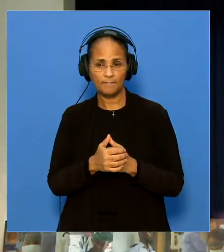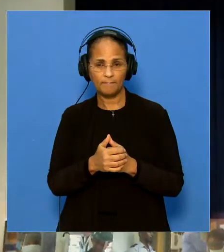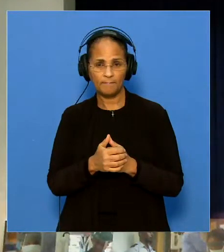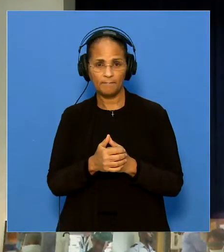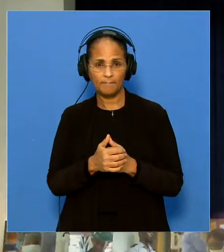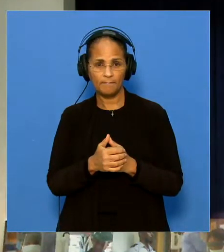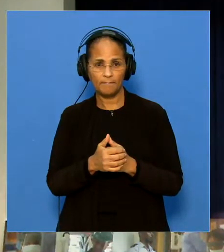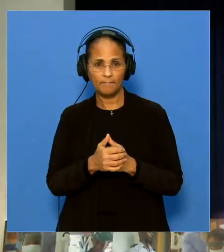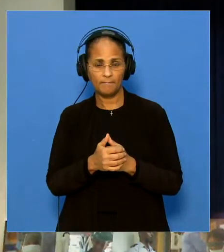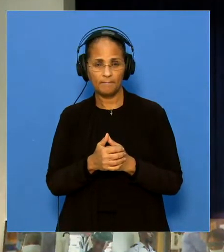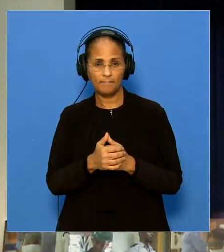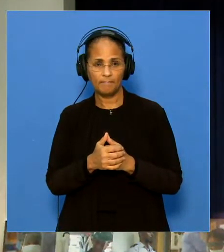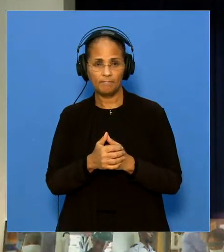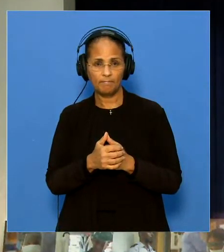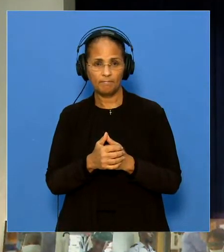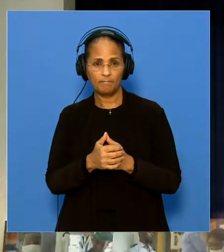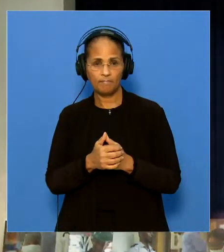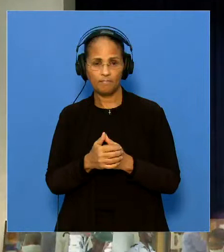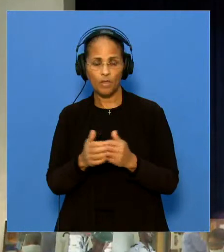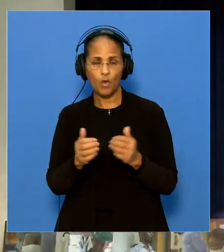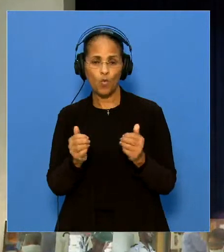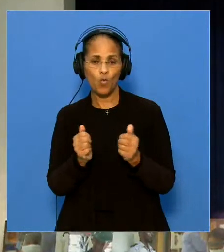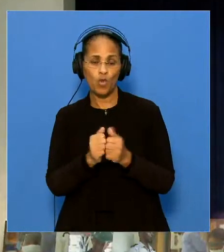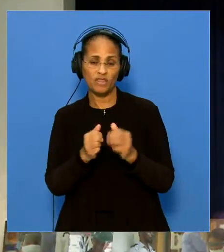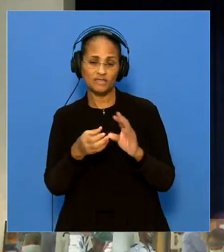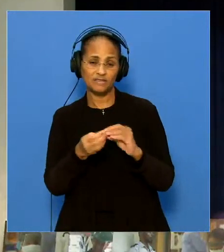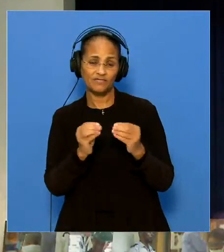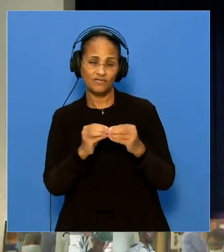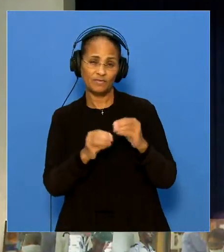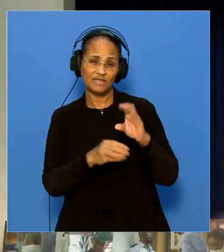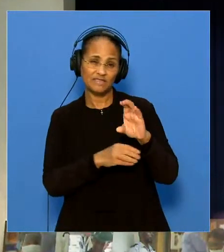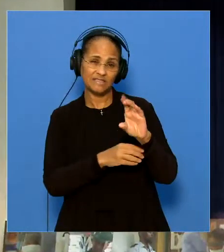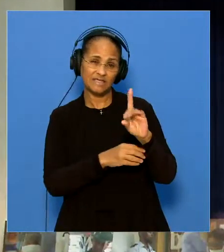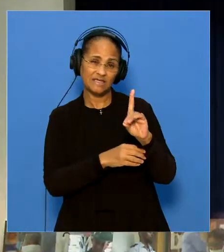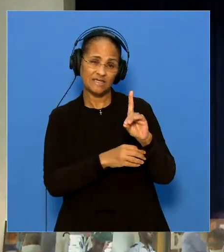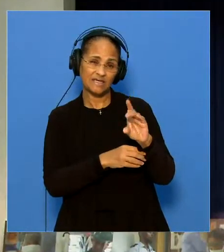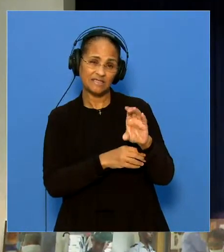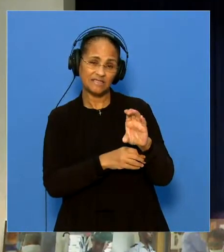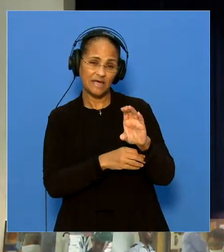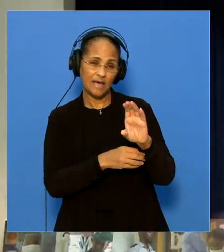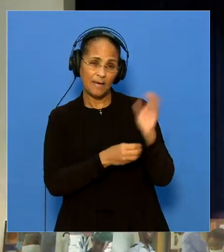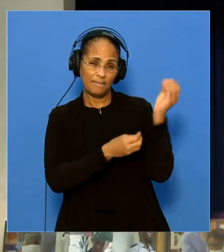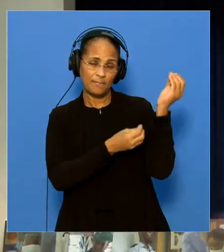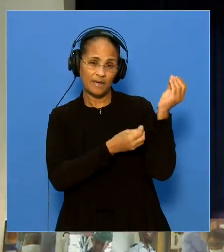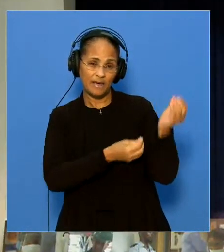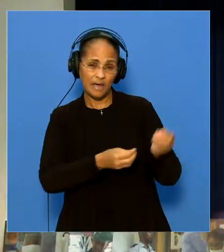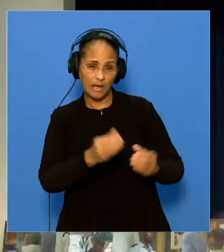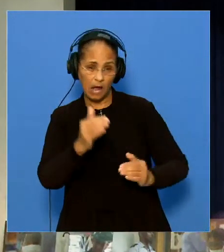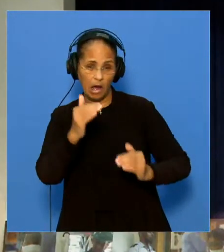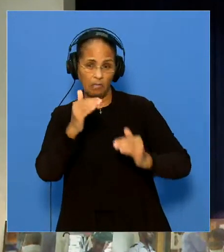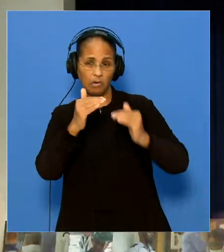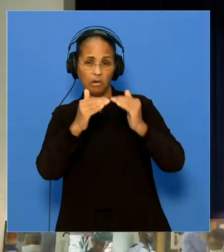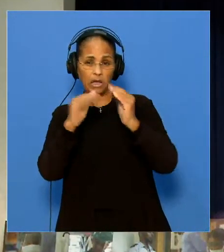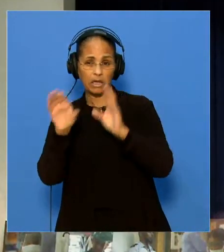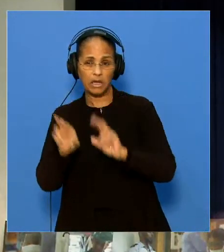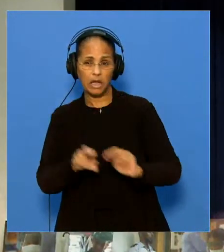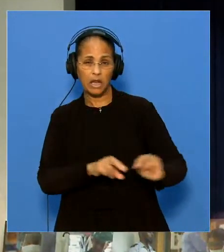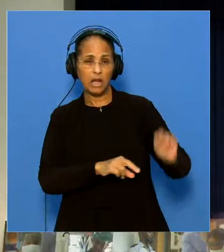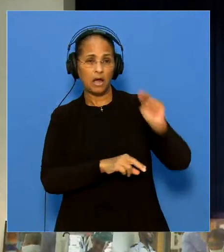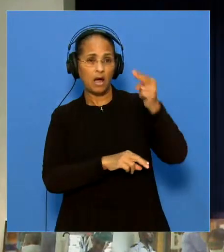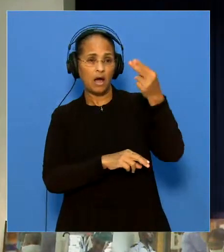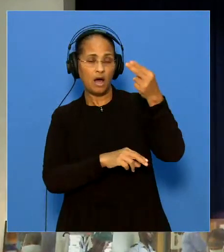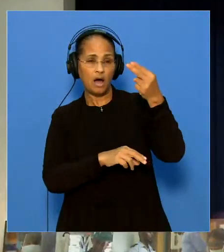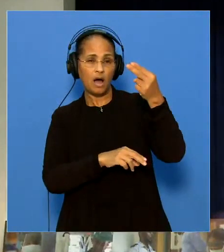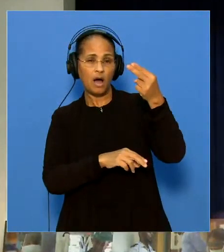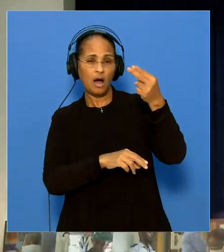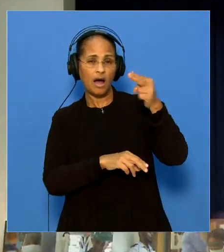With our status with the CDC being upgraded to very high risk, what impact do you think that is